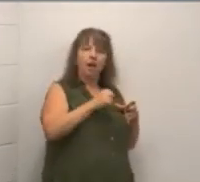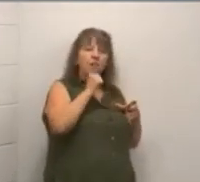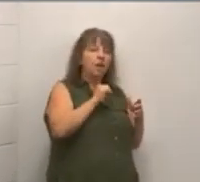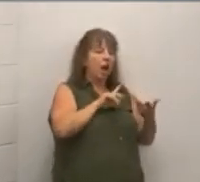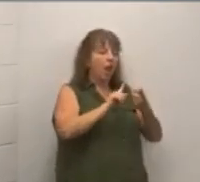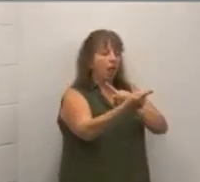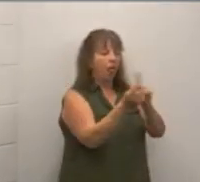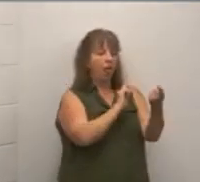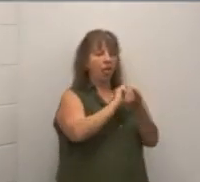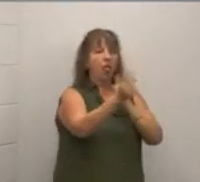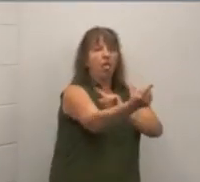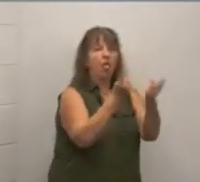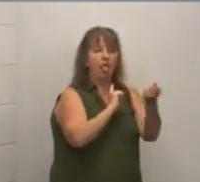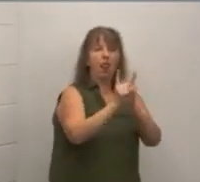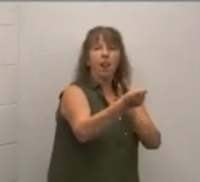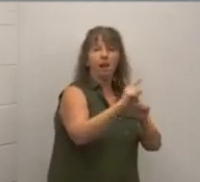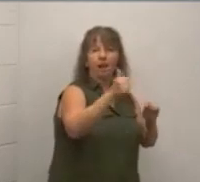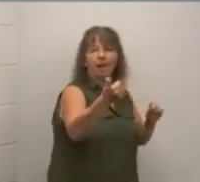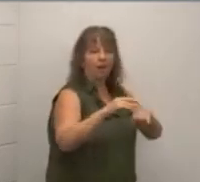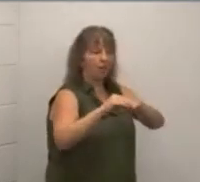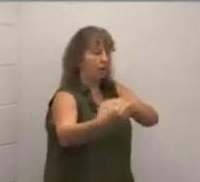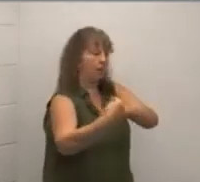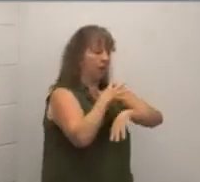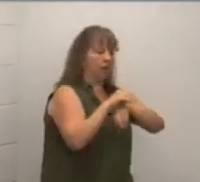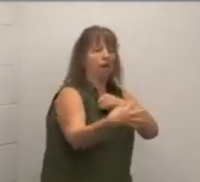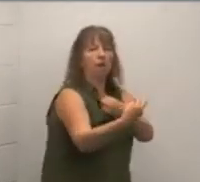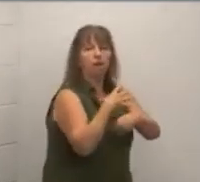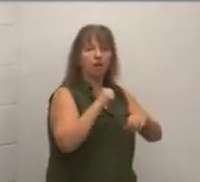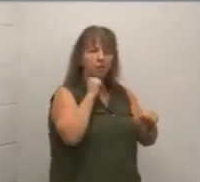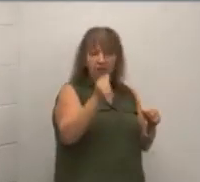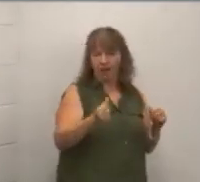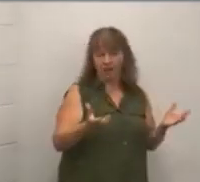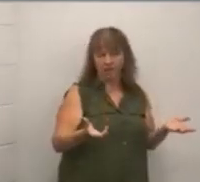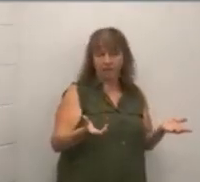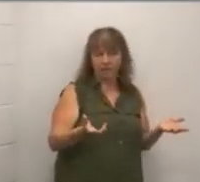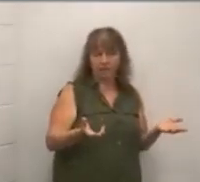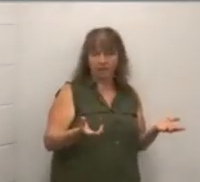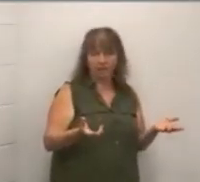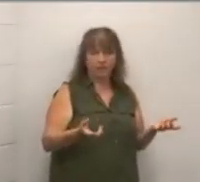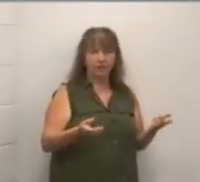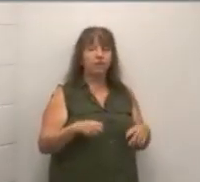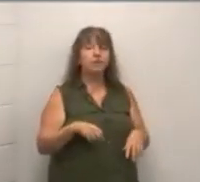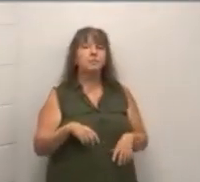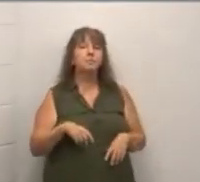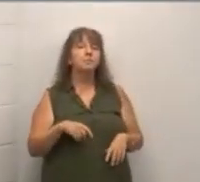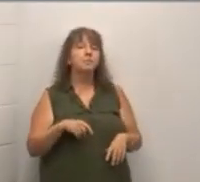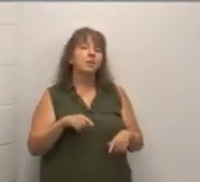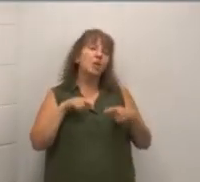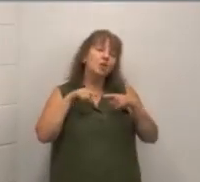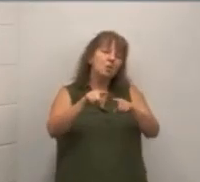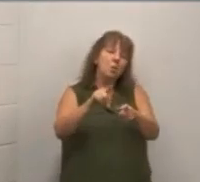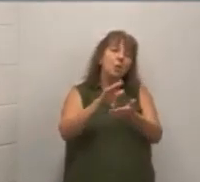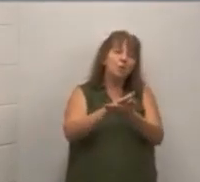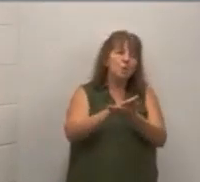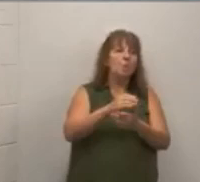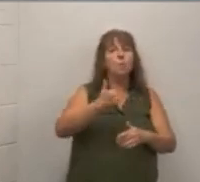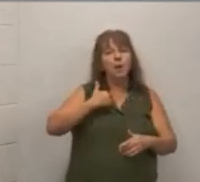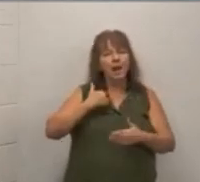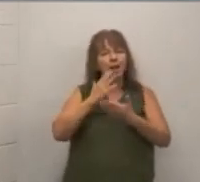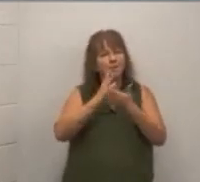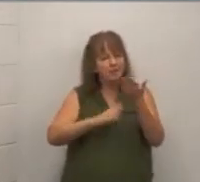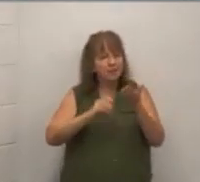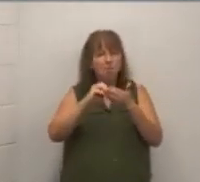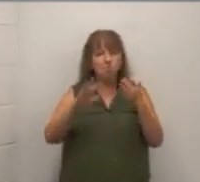switching classes or switching courses or switching teachers. During a regular school year, we have students that have extended